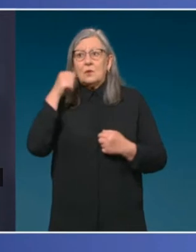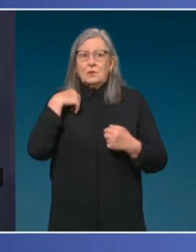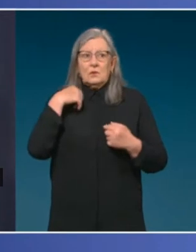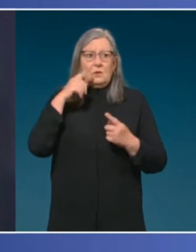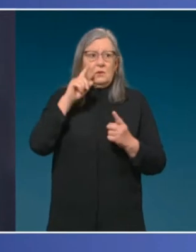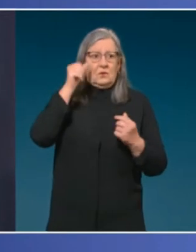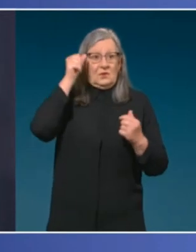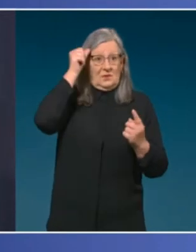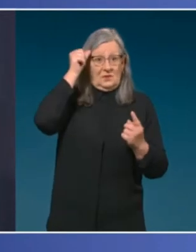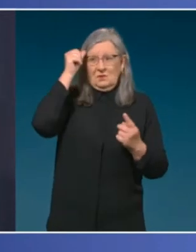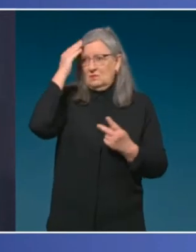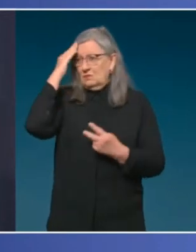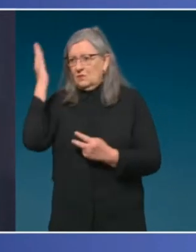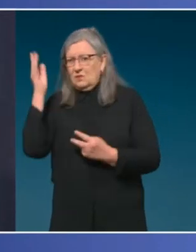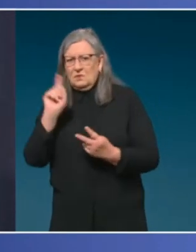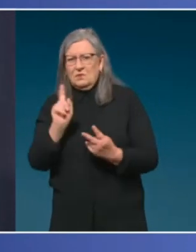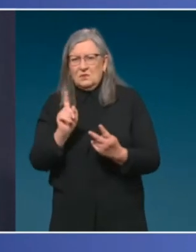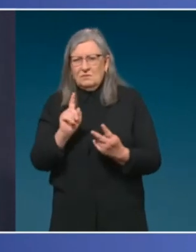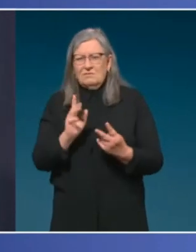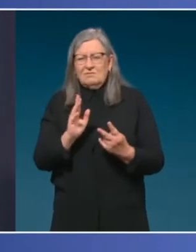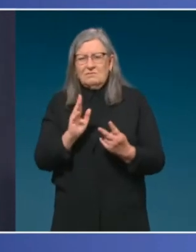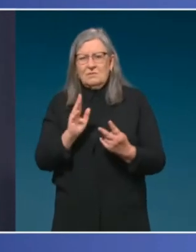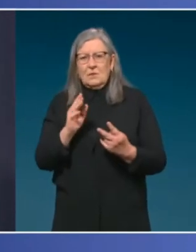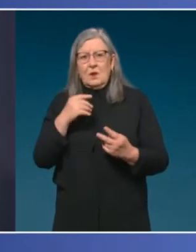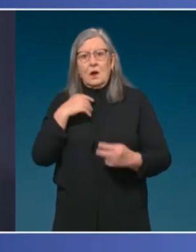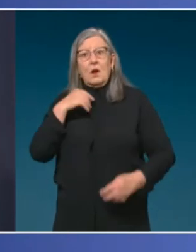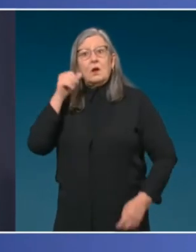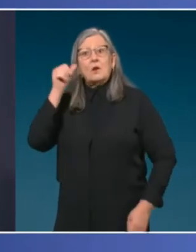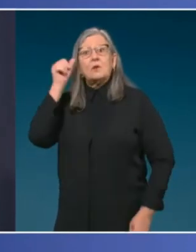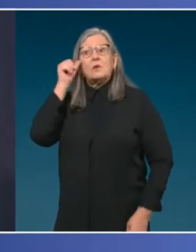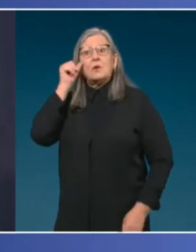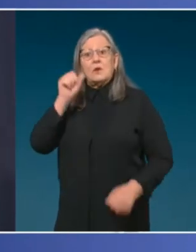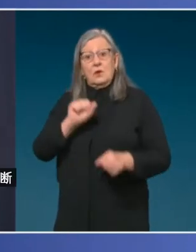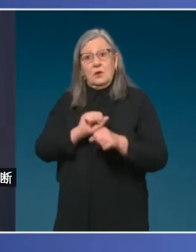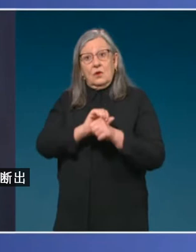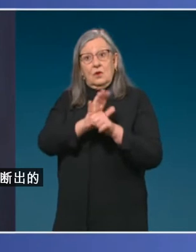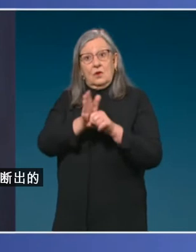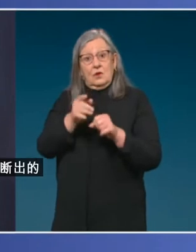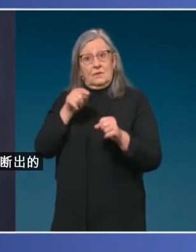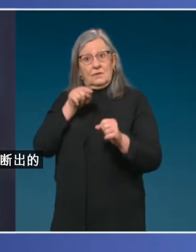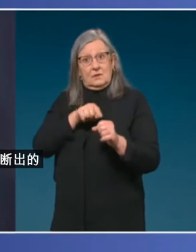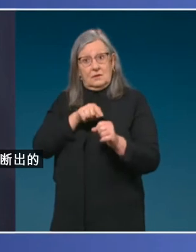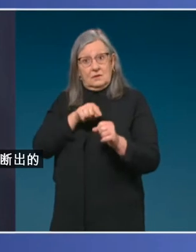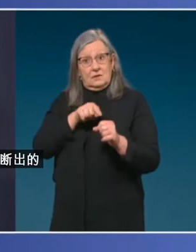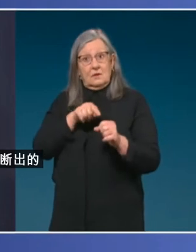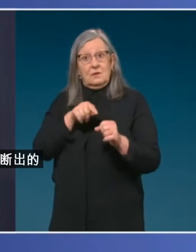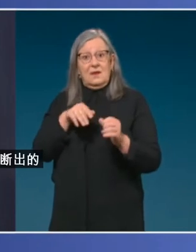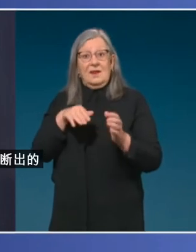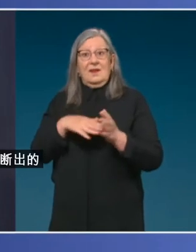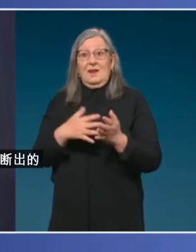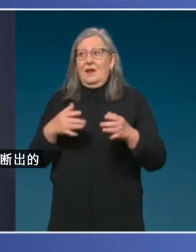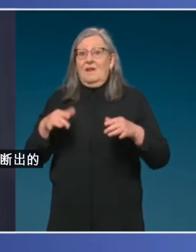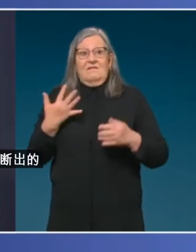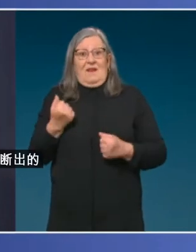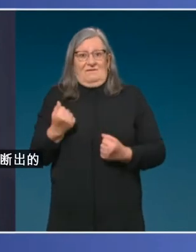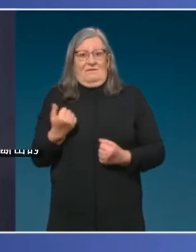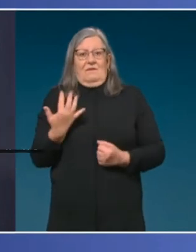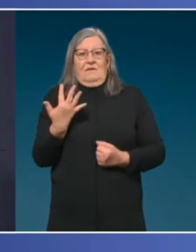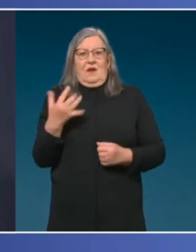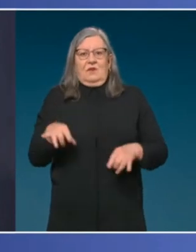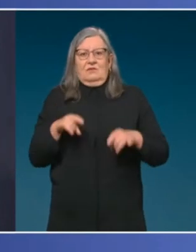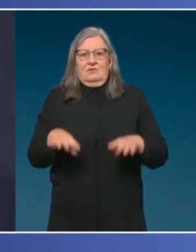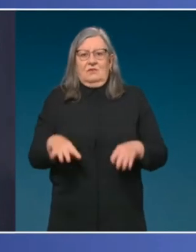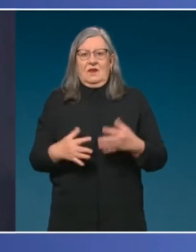it. In terms of what we know, we now have 5 cases that have been diagnosed in Australia. They've all been